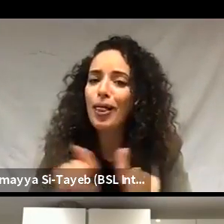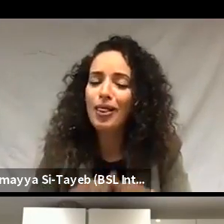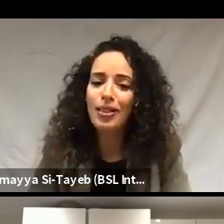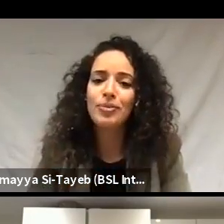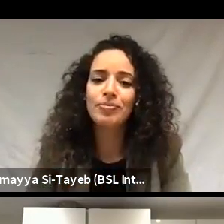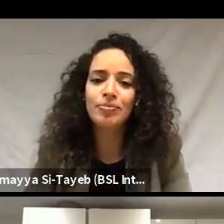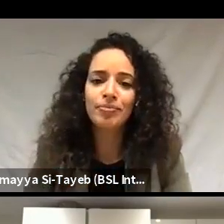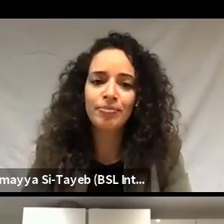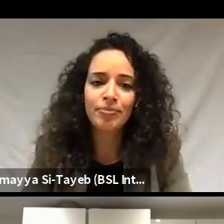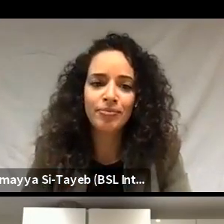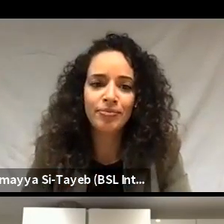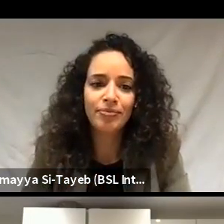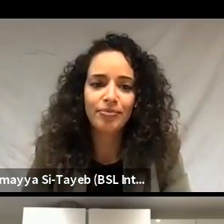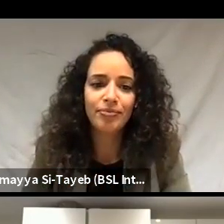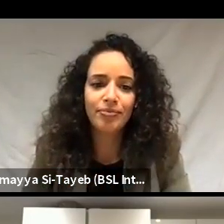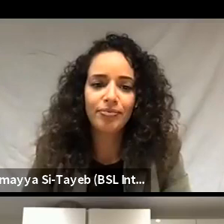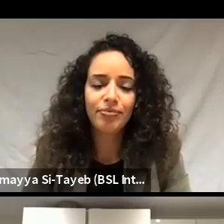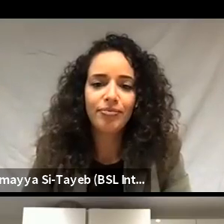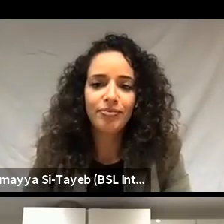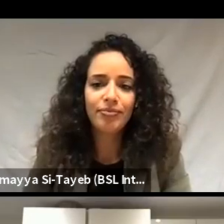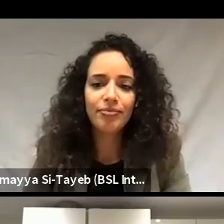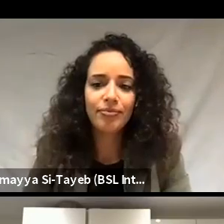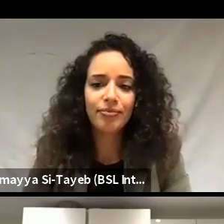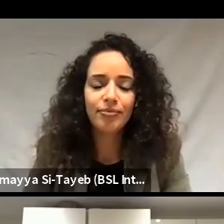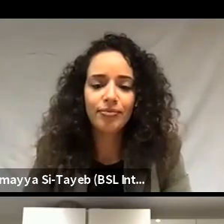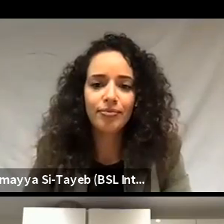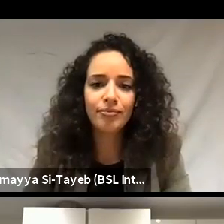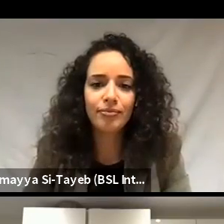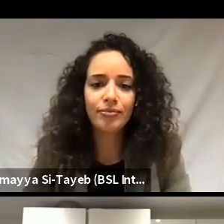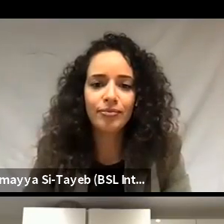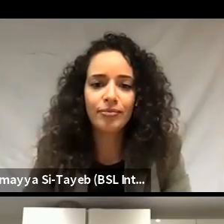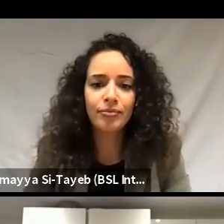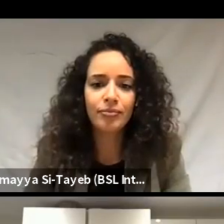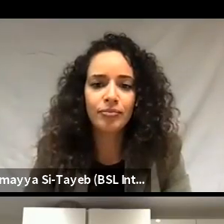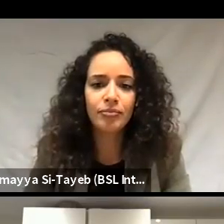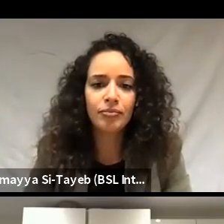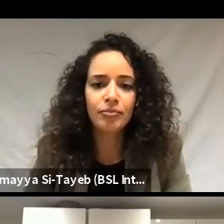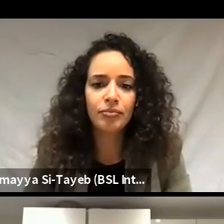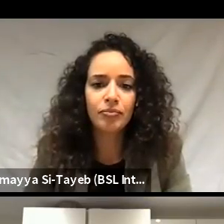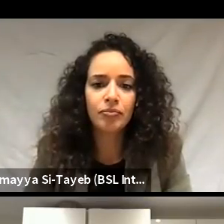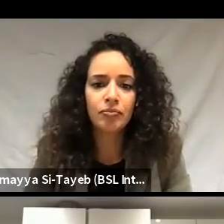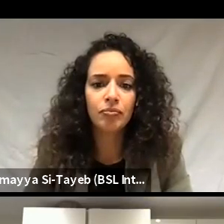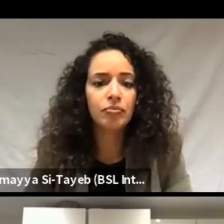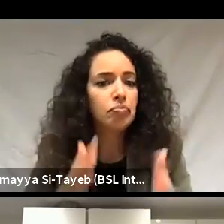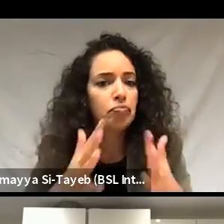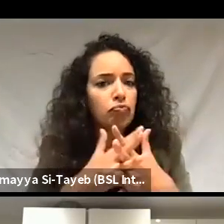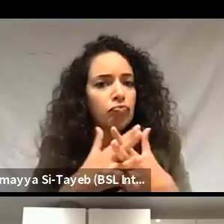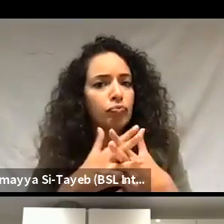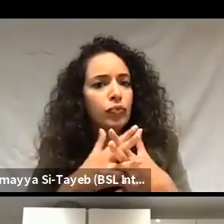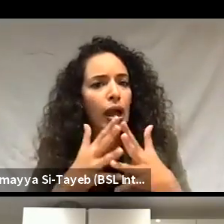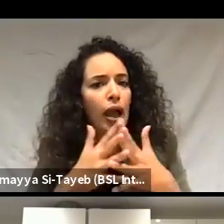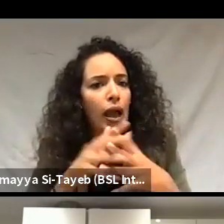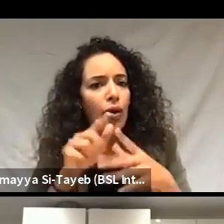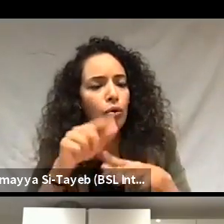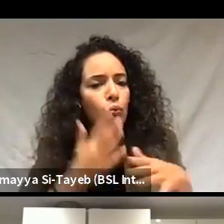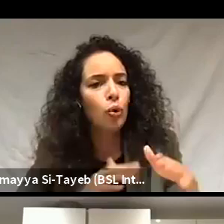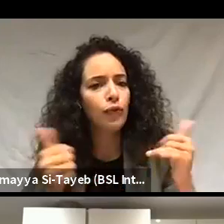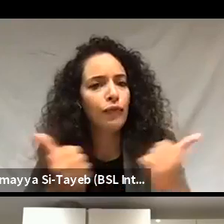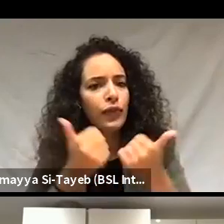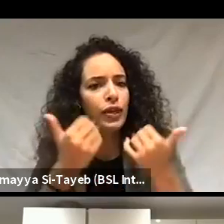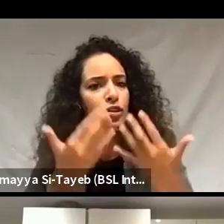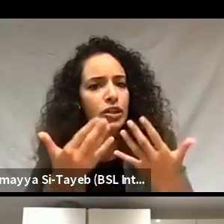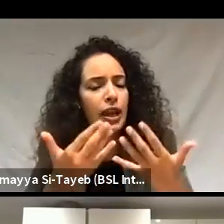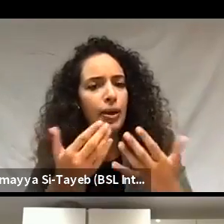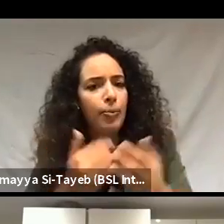But I mean, many to mention, but how do you want to close the proceedings? Yeah, I mean, I